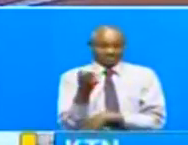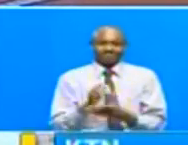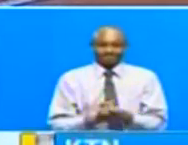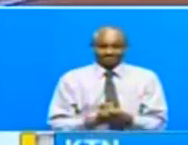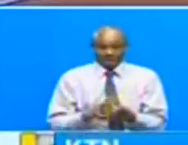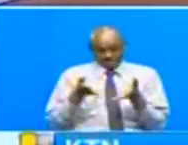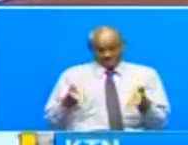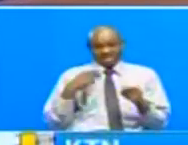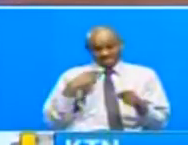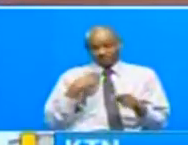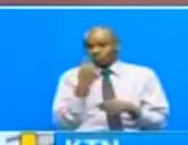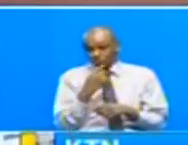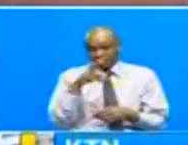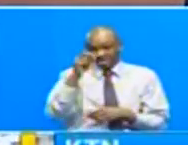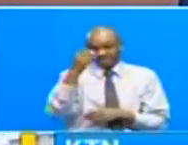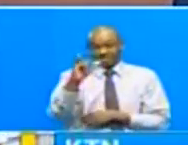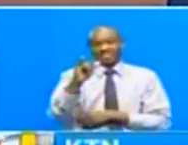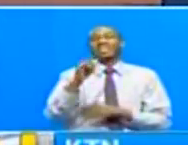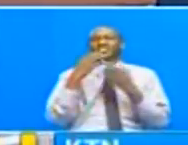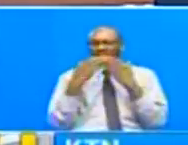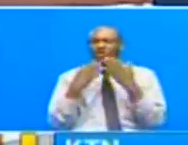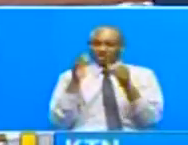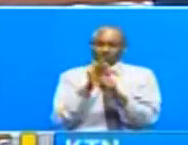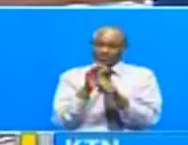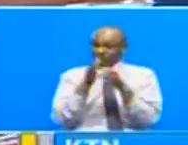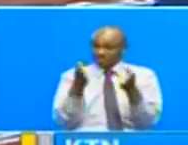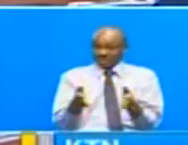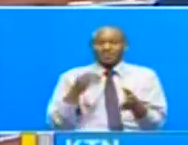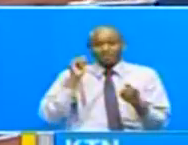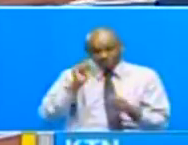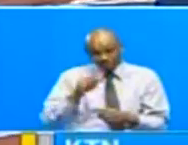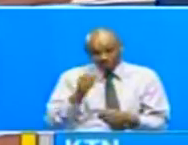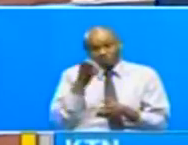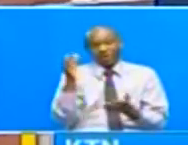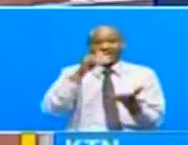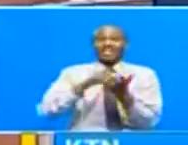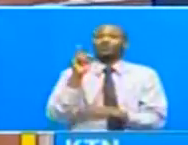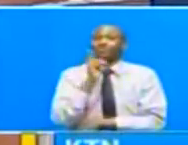interpreter. And I'm Nancy Kachingira. It was a pleasure having you with us. We look forward to having